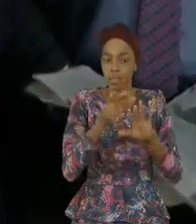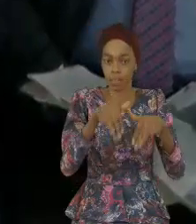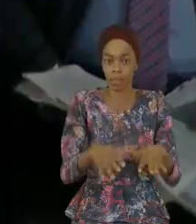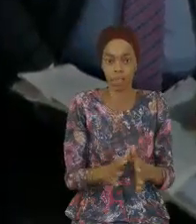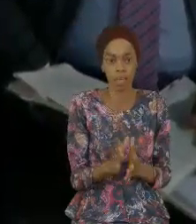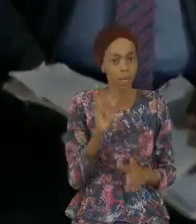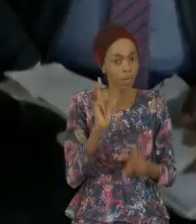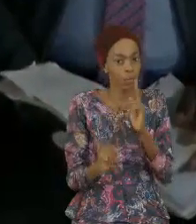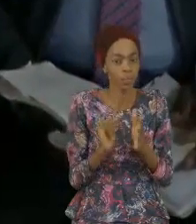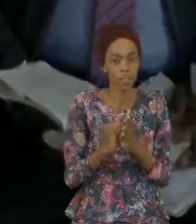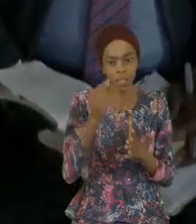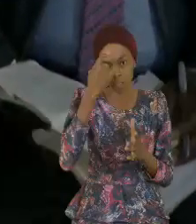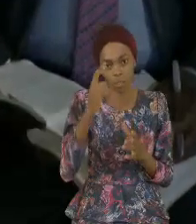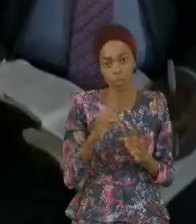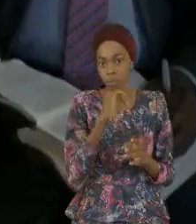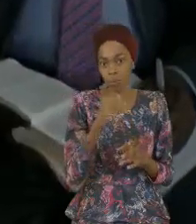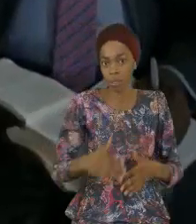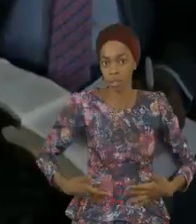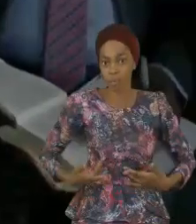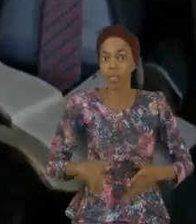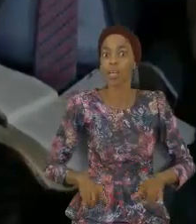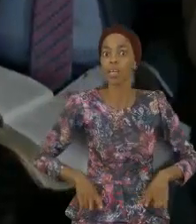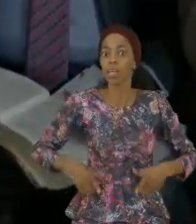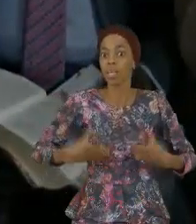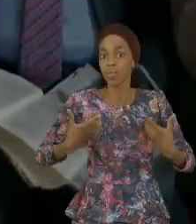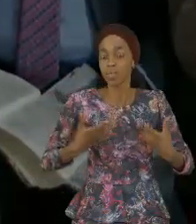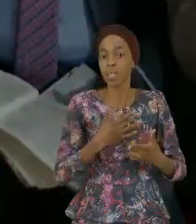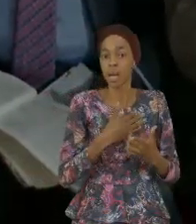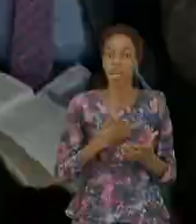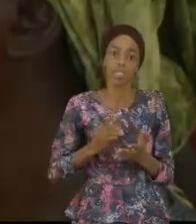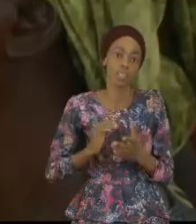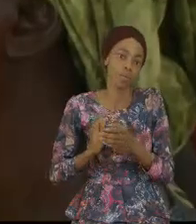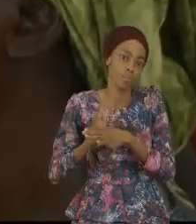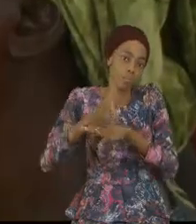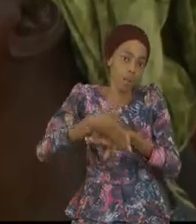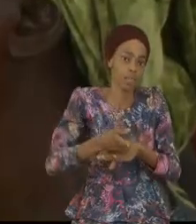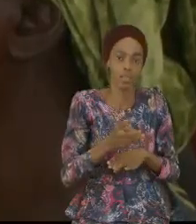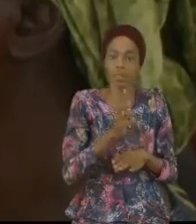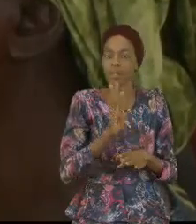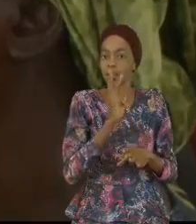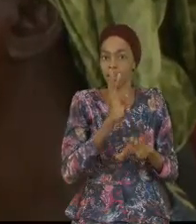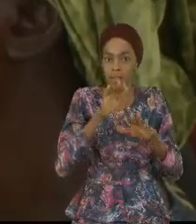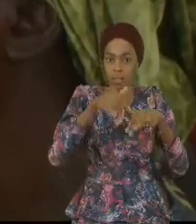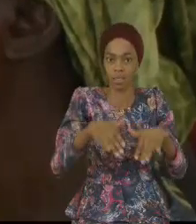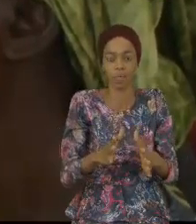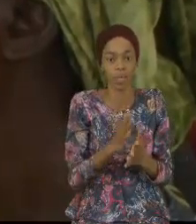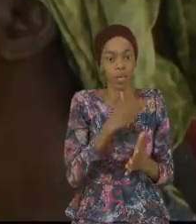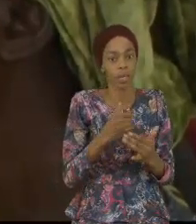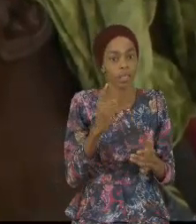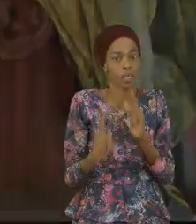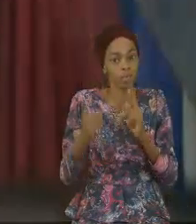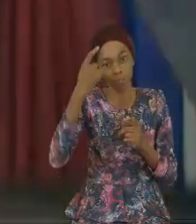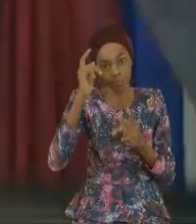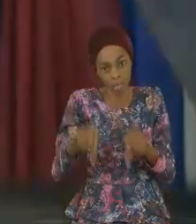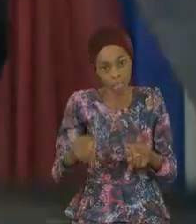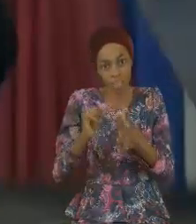lived and passed through the sea. The one that thought he is going to drown them, he himself was drowned at the